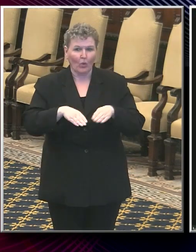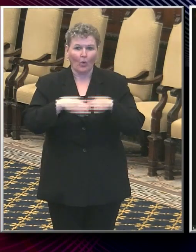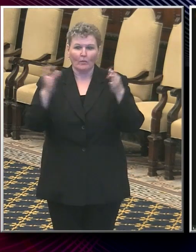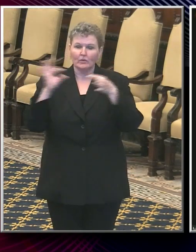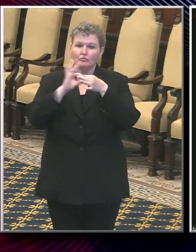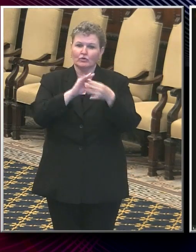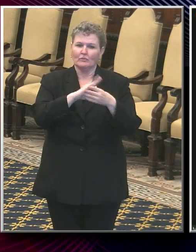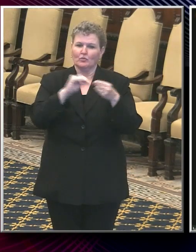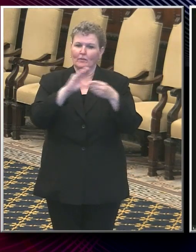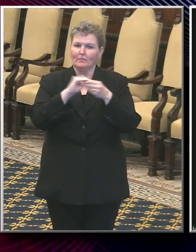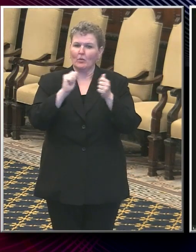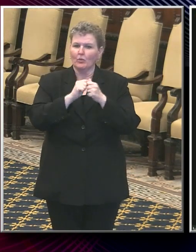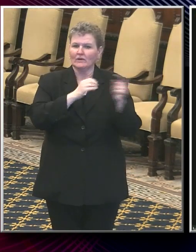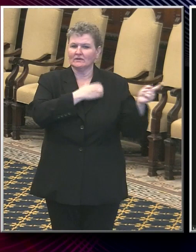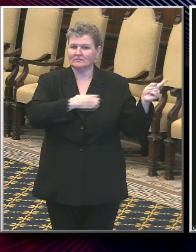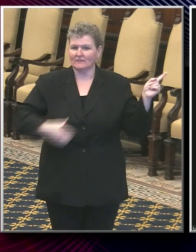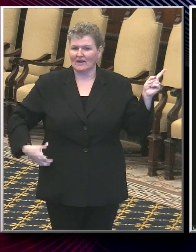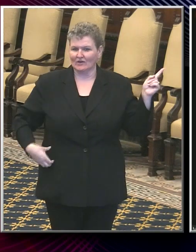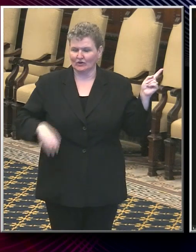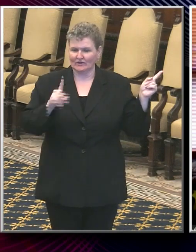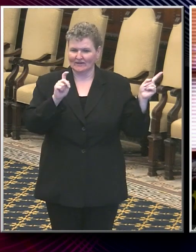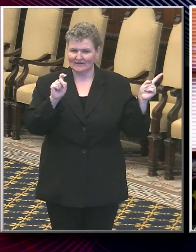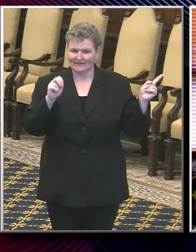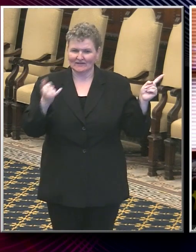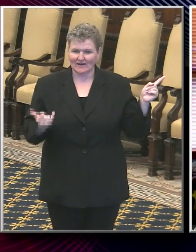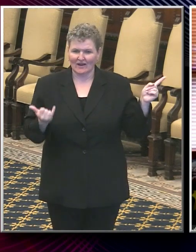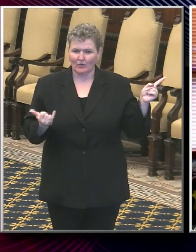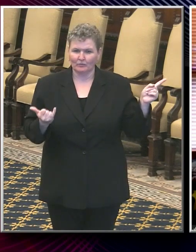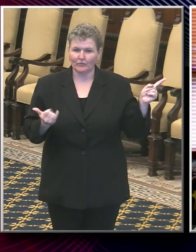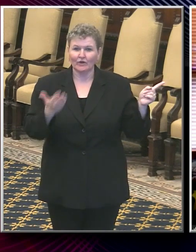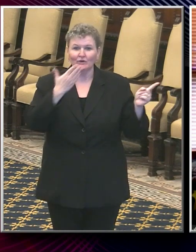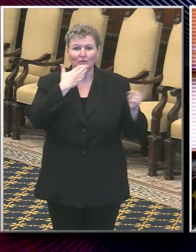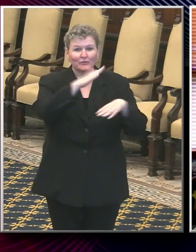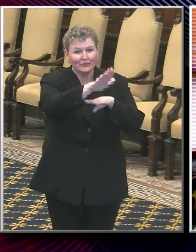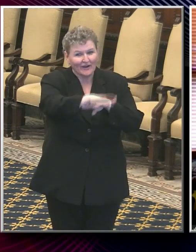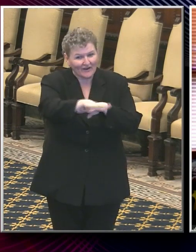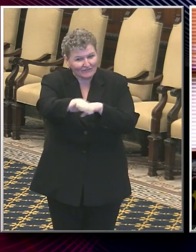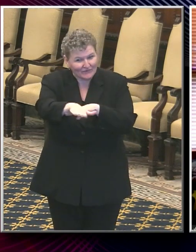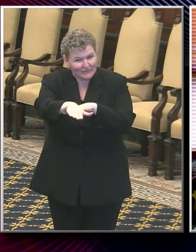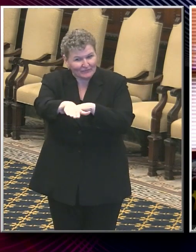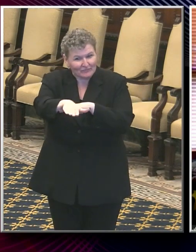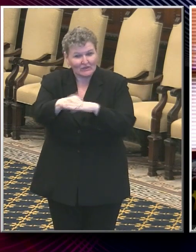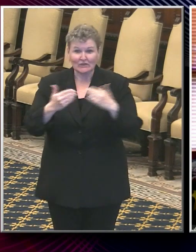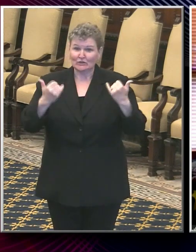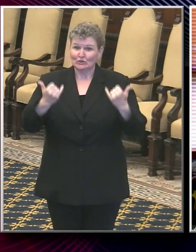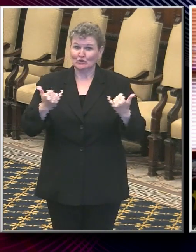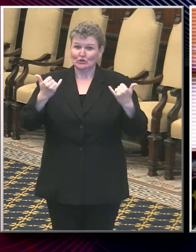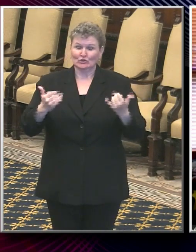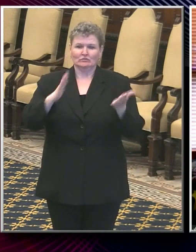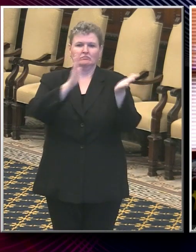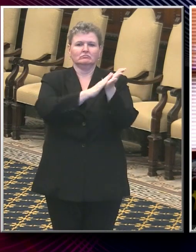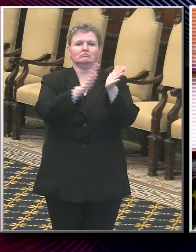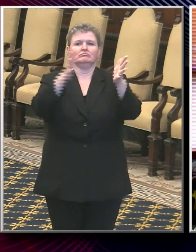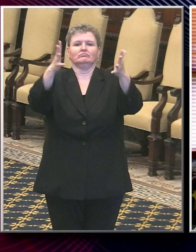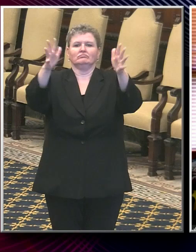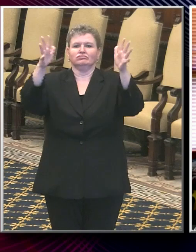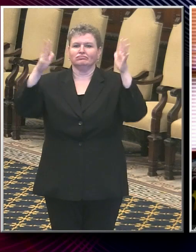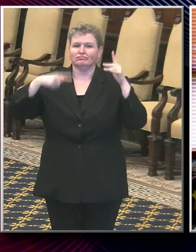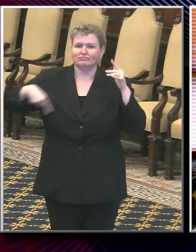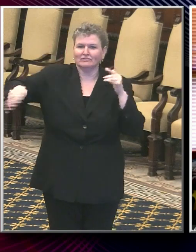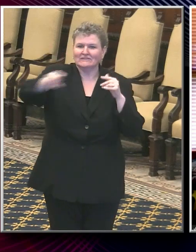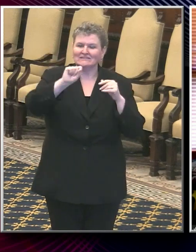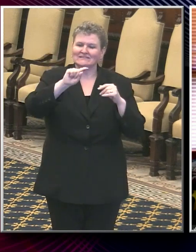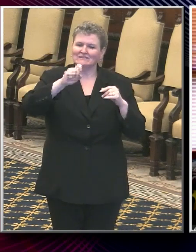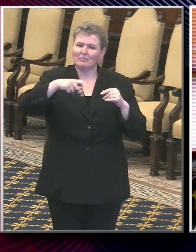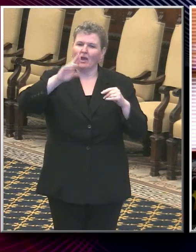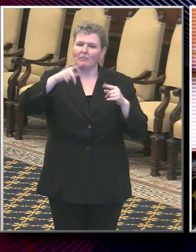Mayor Jim Kenney. Mayor, you have the floor. Thanks, Mike. Good afternoon, everyone. Today, I want to give a big shout out to the group Step Up to the Plate, which is a